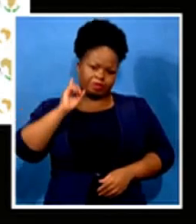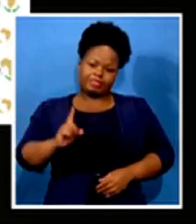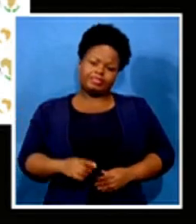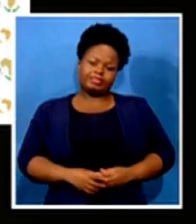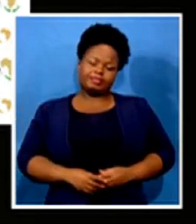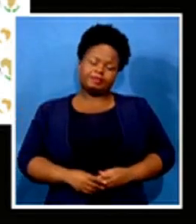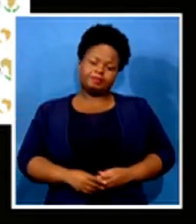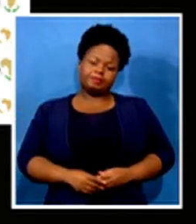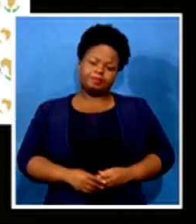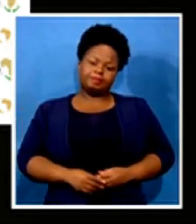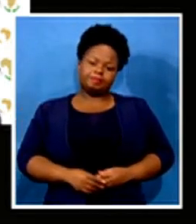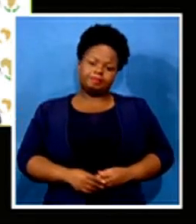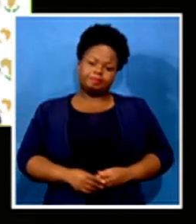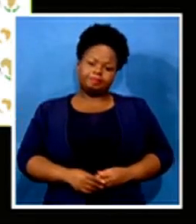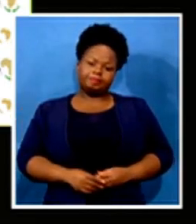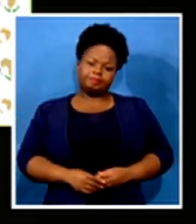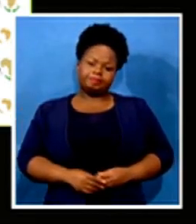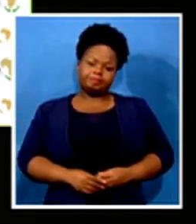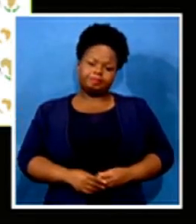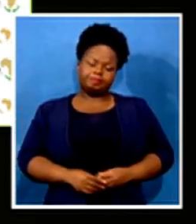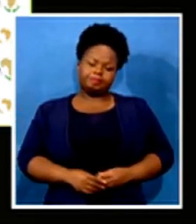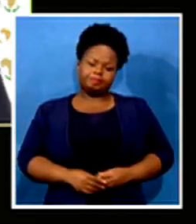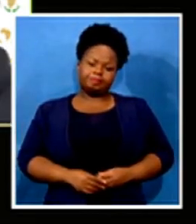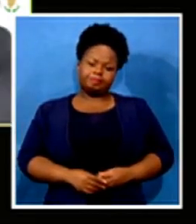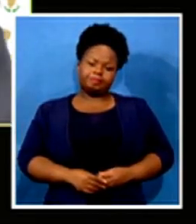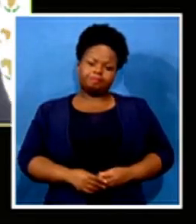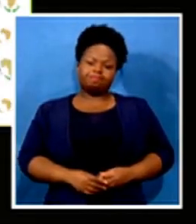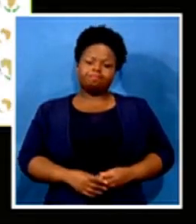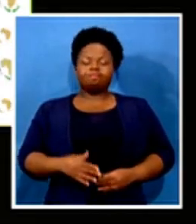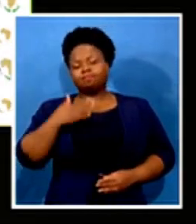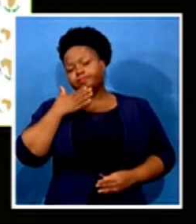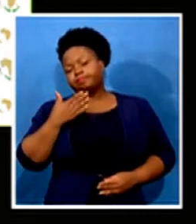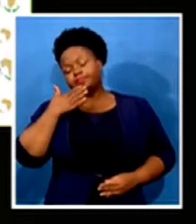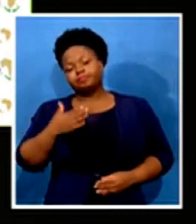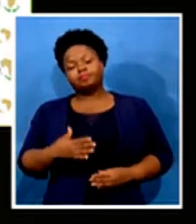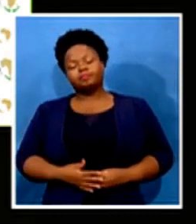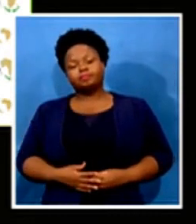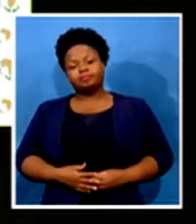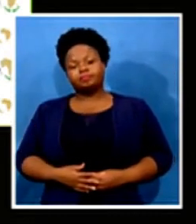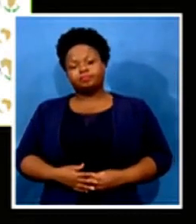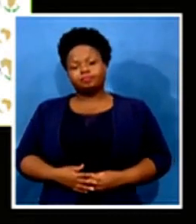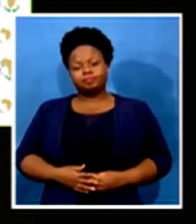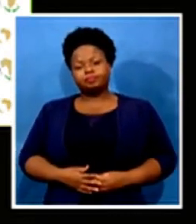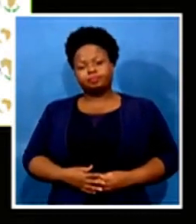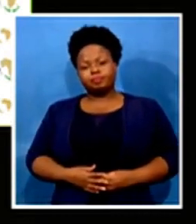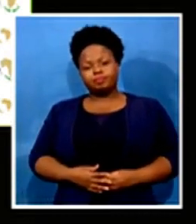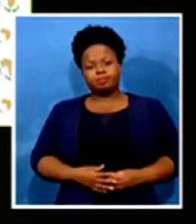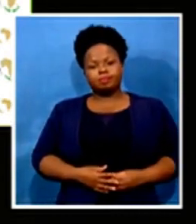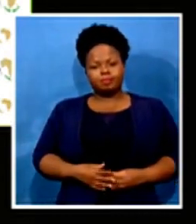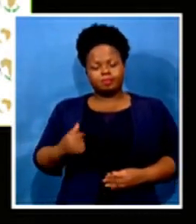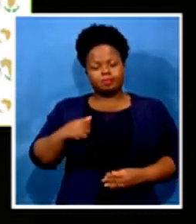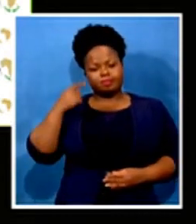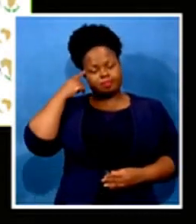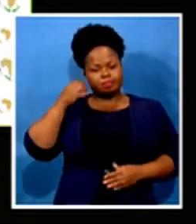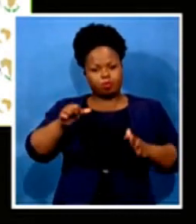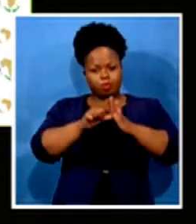briefing? So thank you, Wayne. I think the couple of key messages here. One is